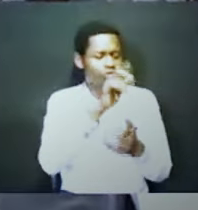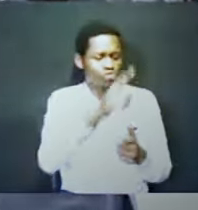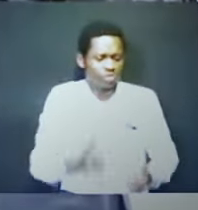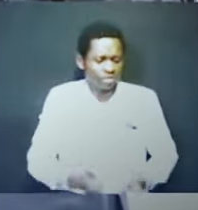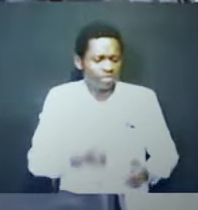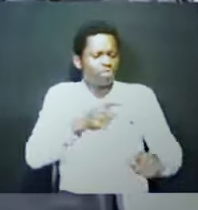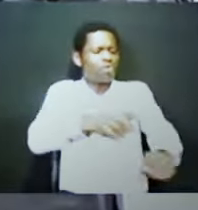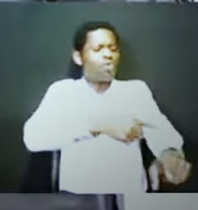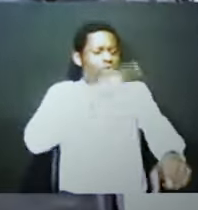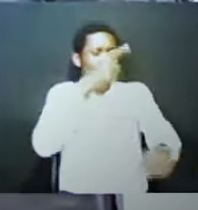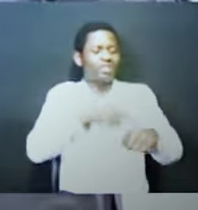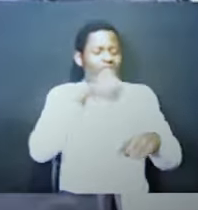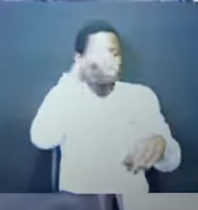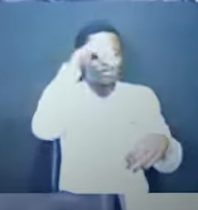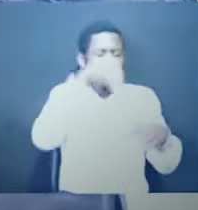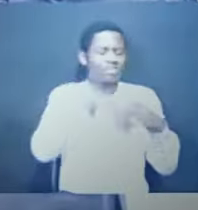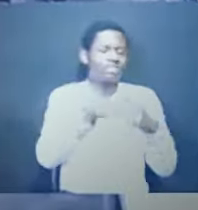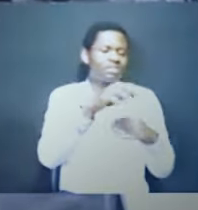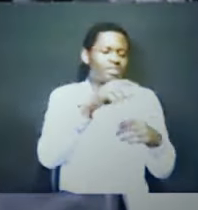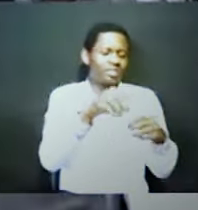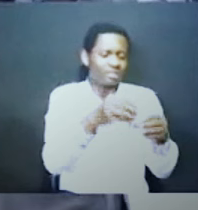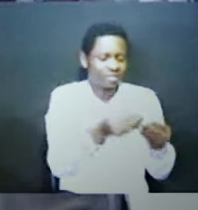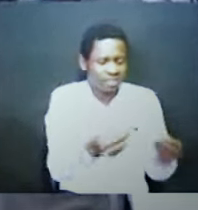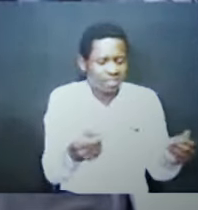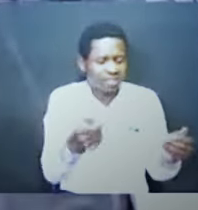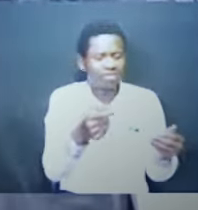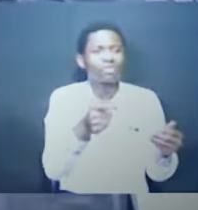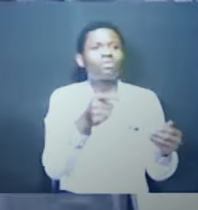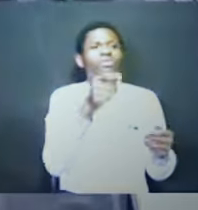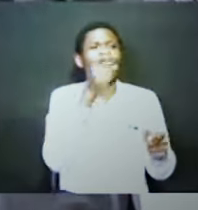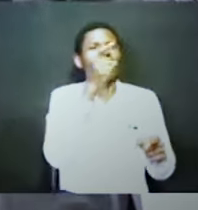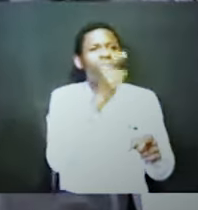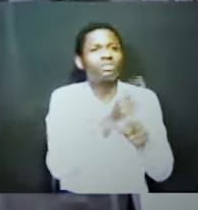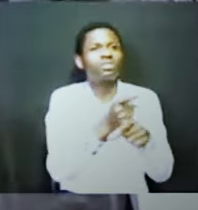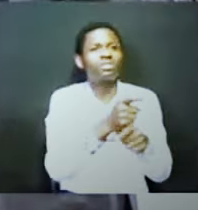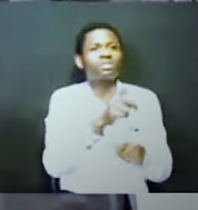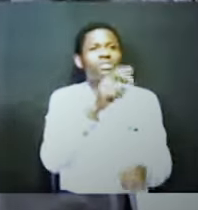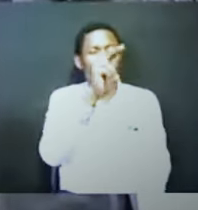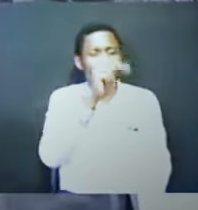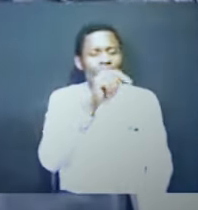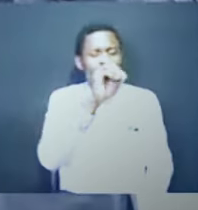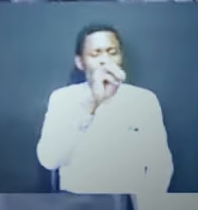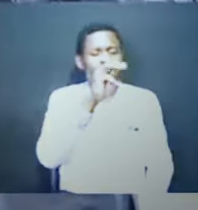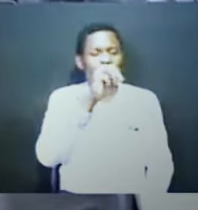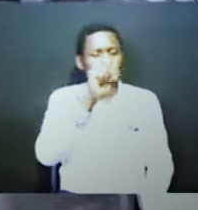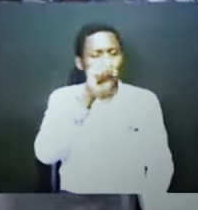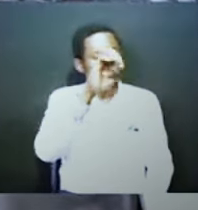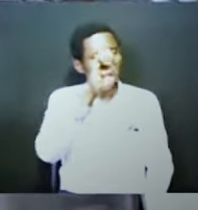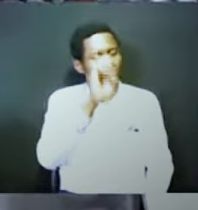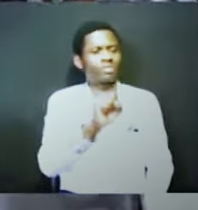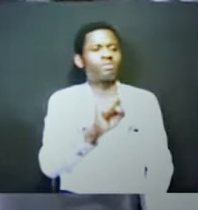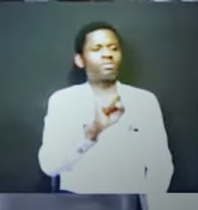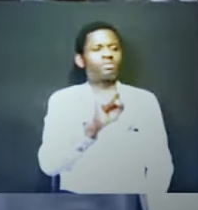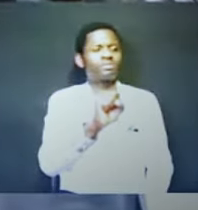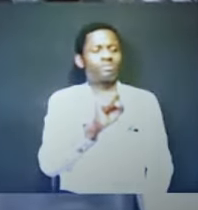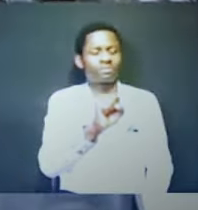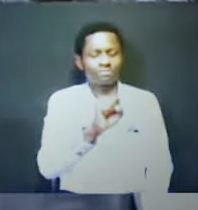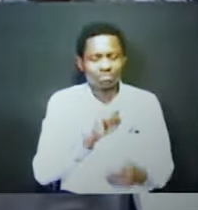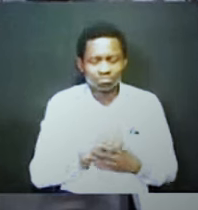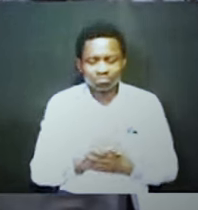you are nomads. Namun sisi adain, namun nyashi, namun nyabu betro